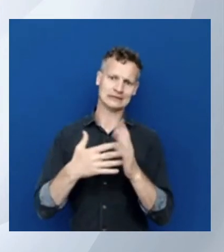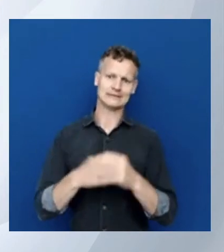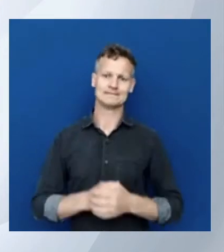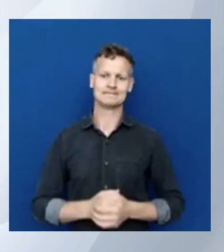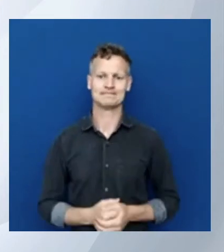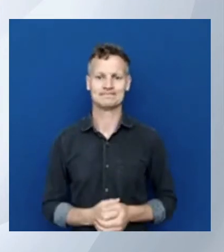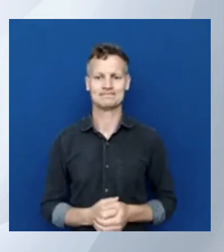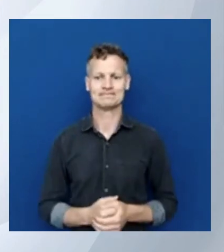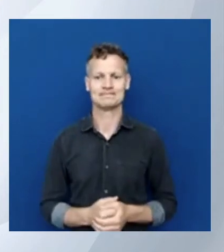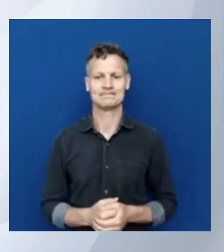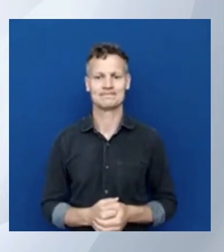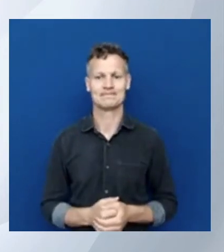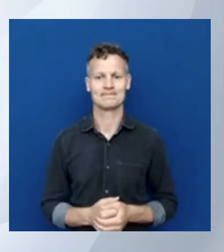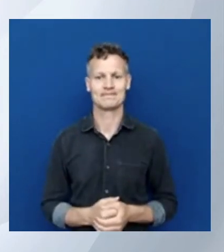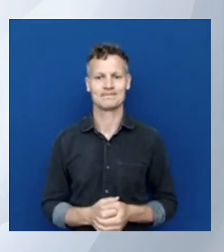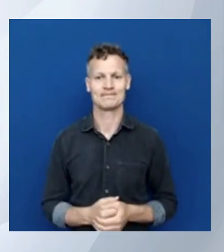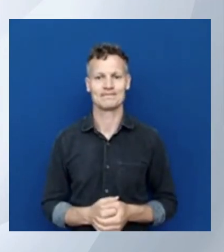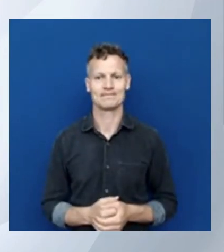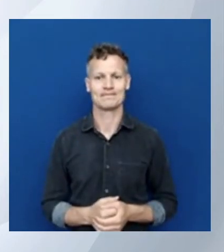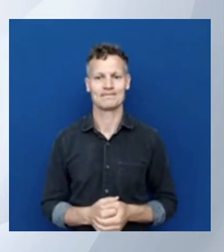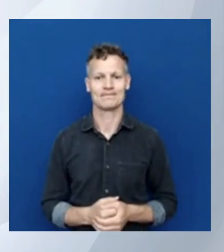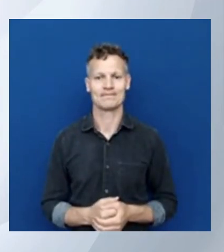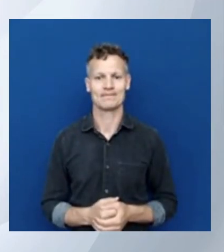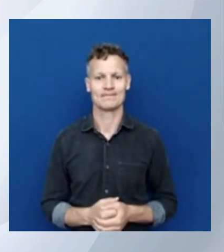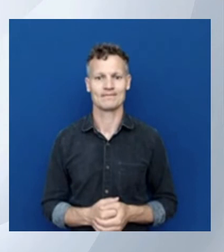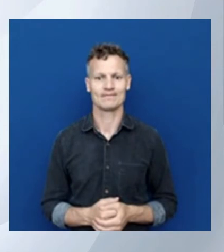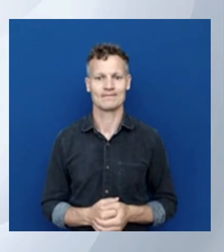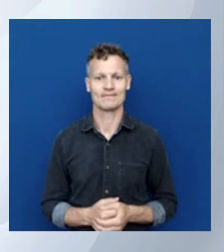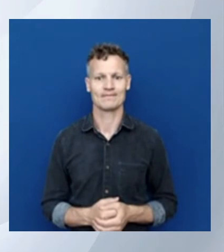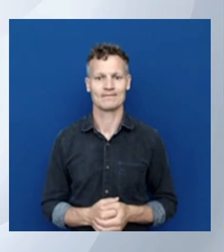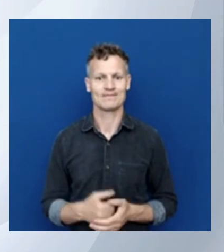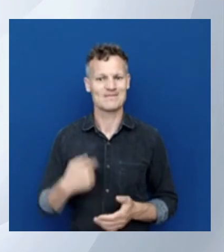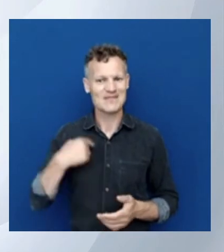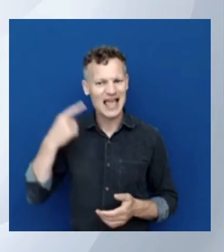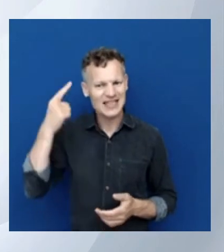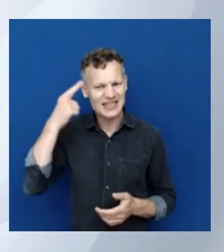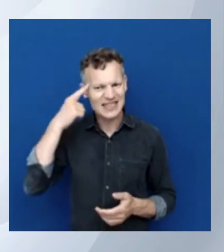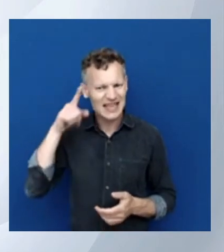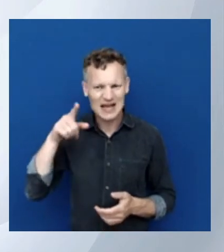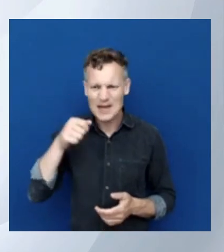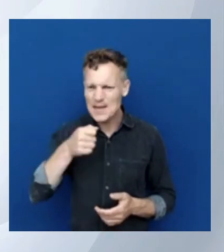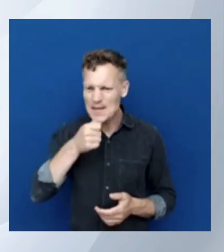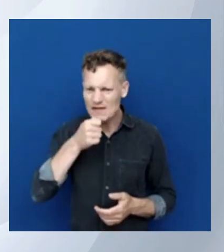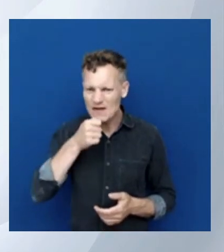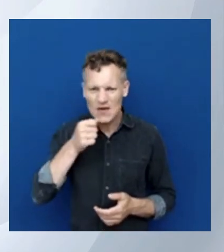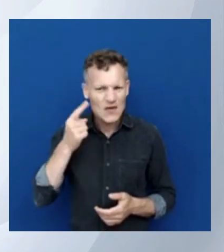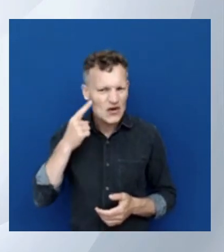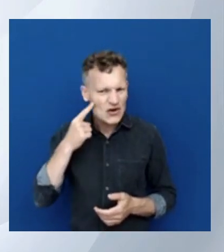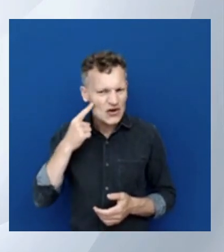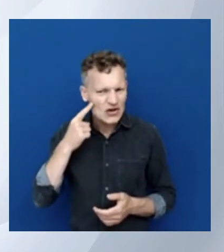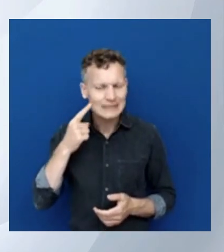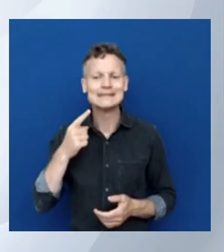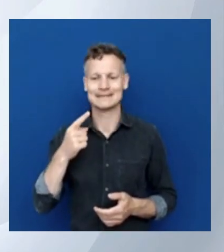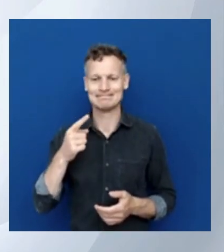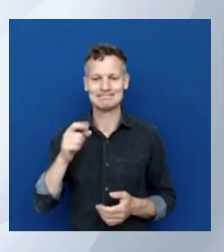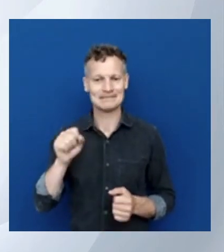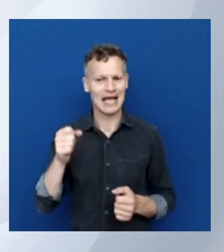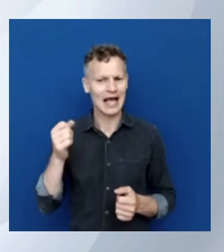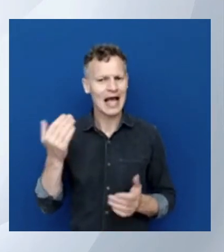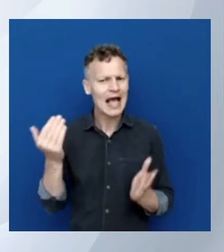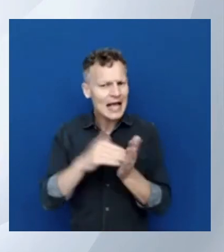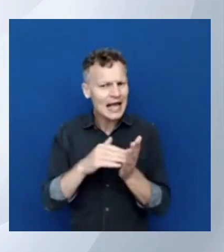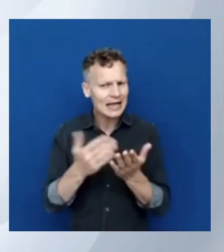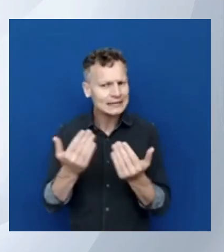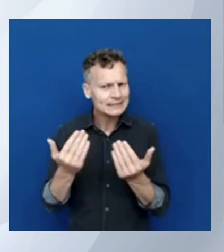from communities all over the world. I missed you there. I think your mic's off again. There we go. Try again, Suzanne.